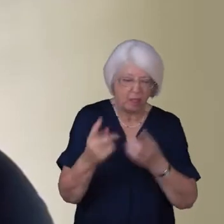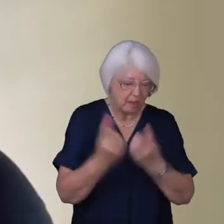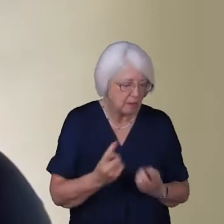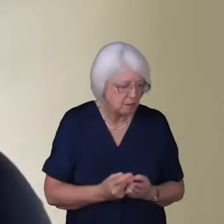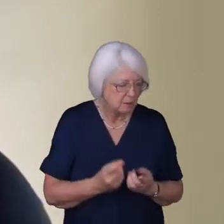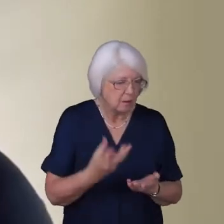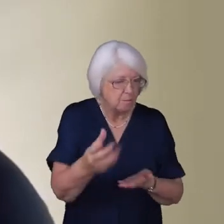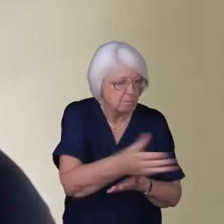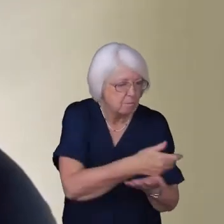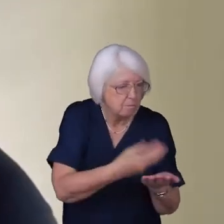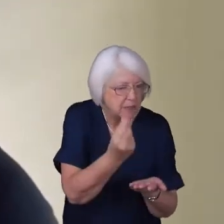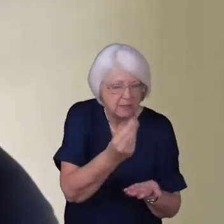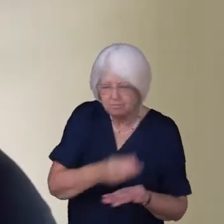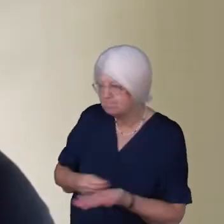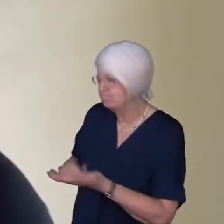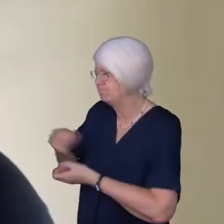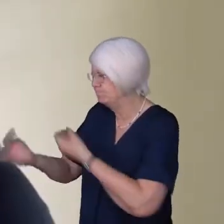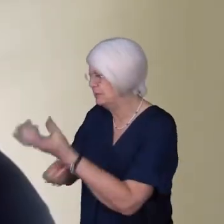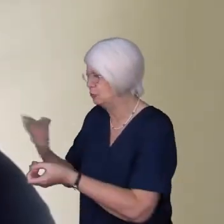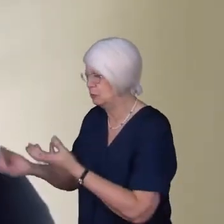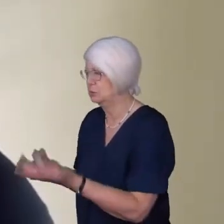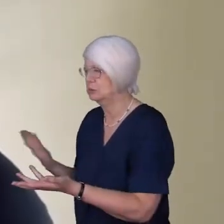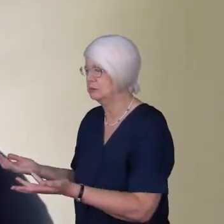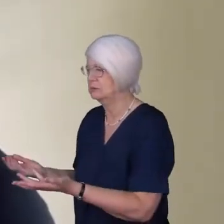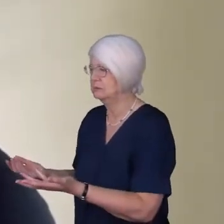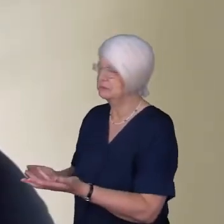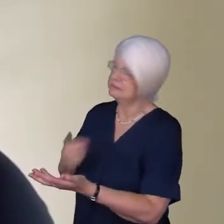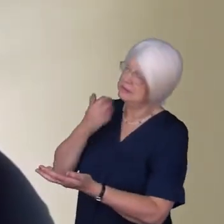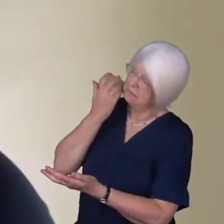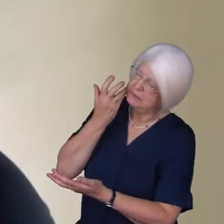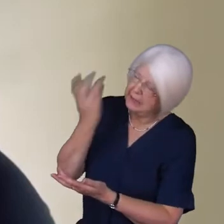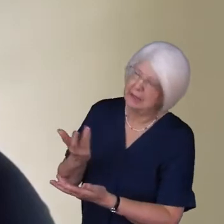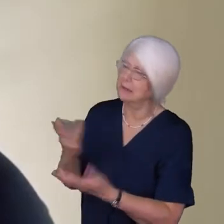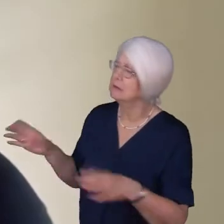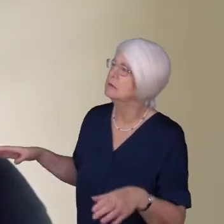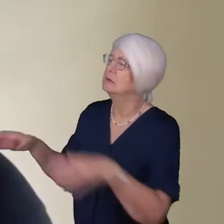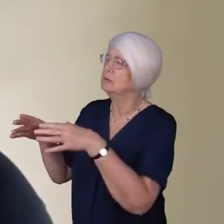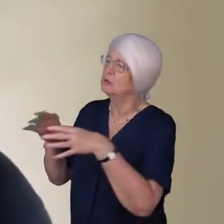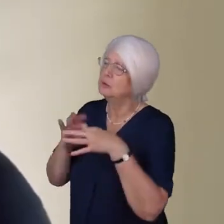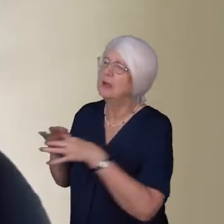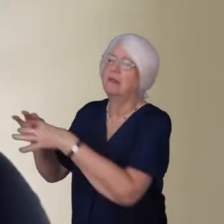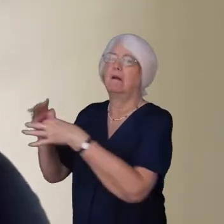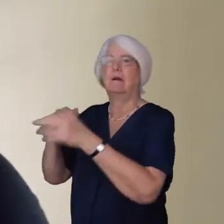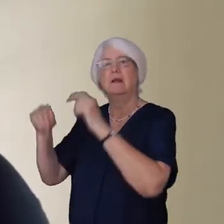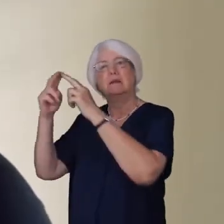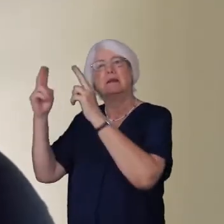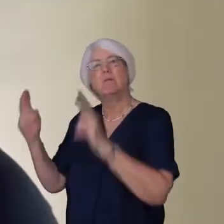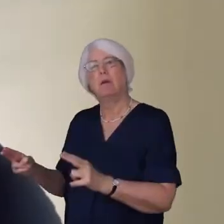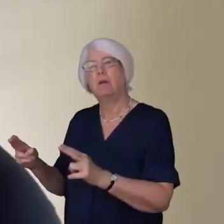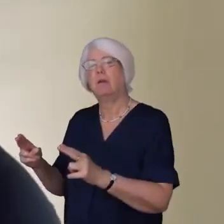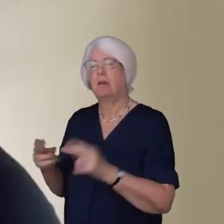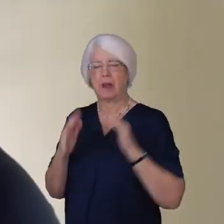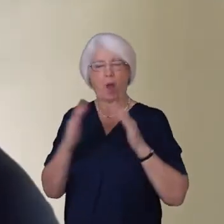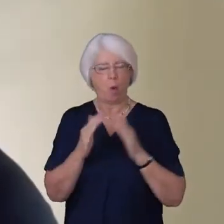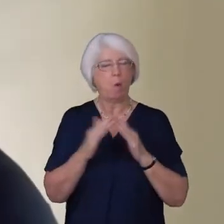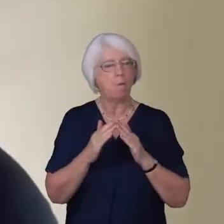and distribute the proceeds to all, as any had their need. Day by day, as they spent much time together in the temple,